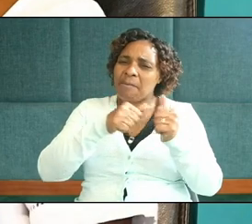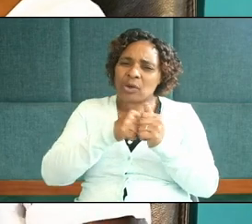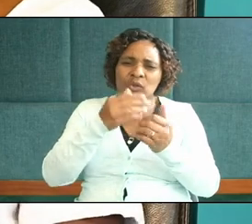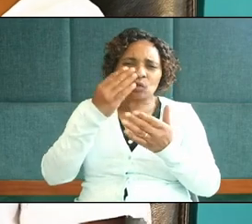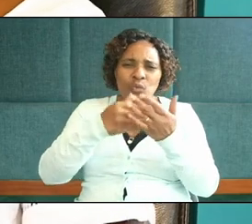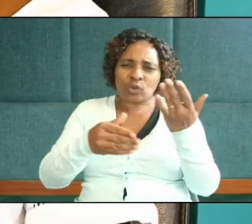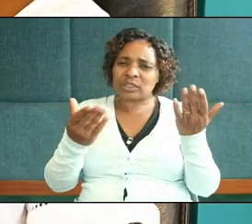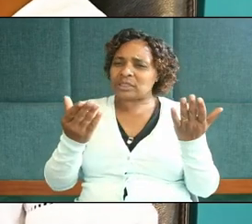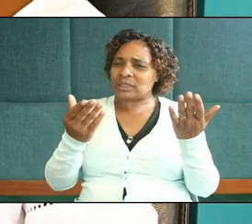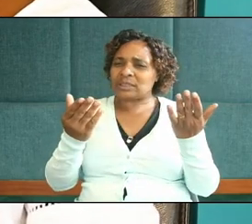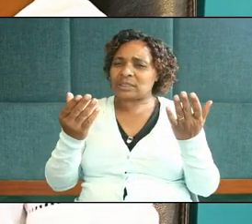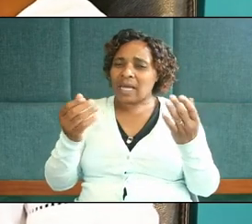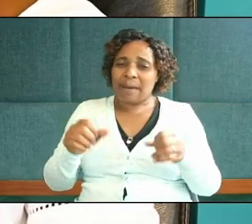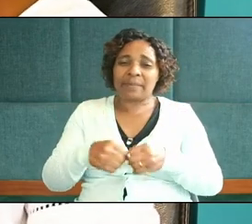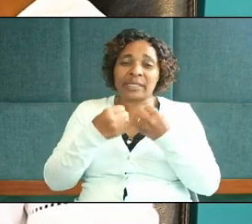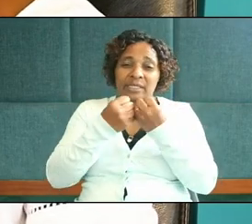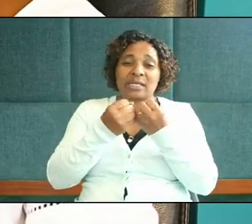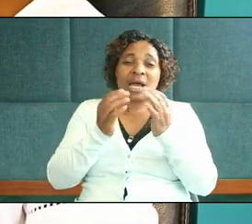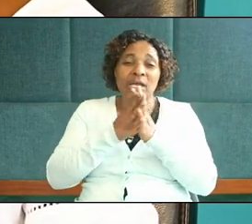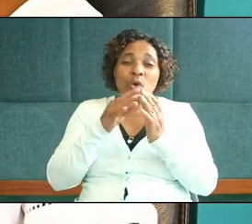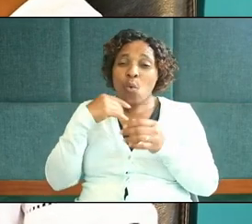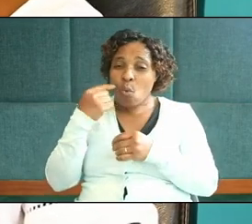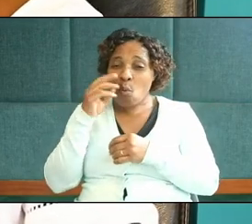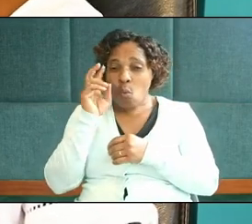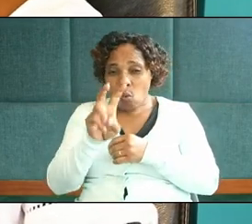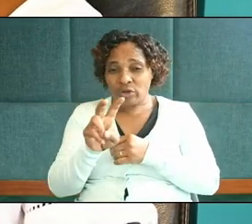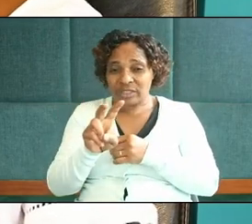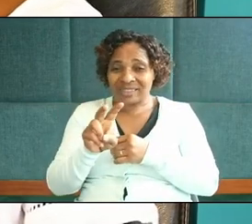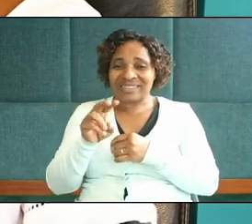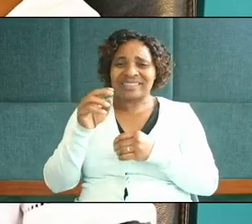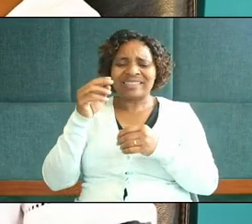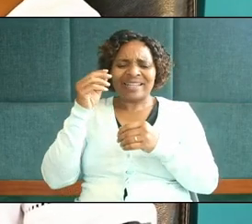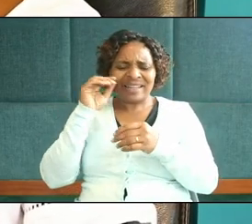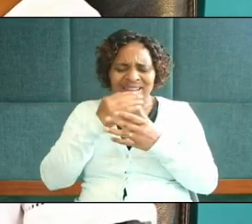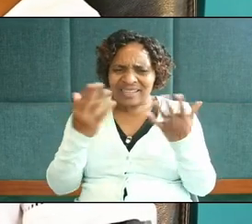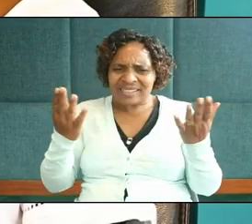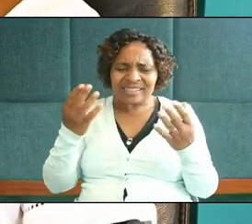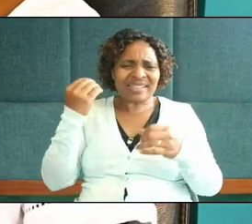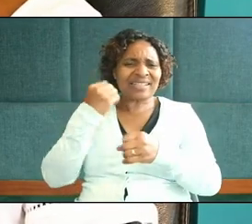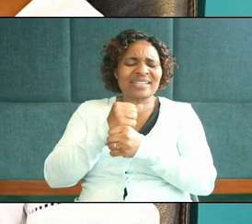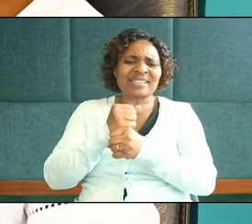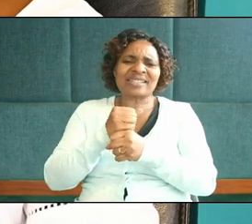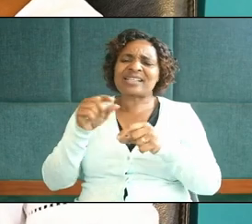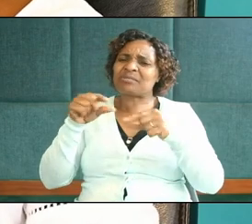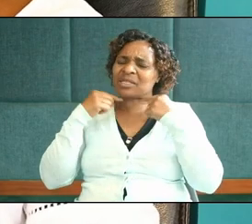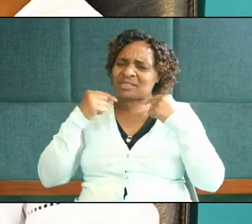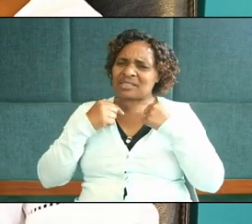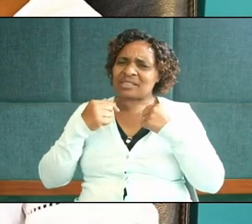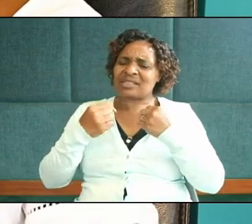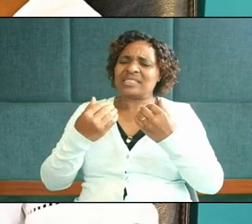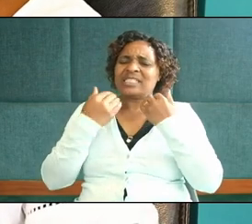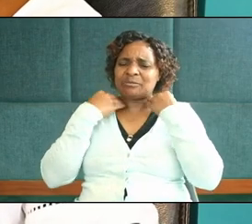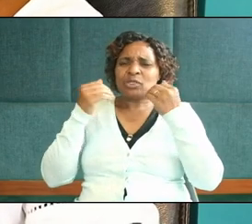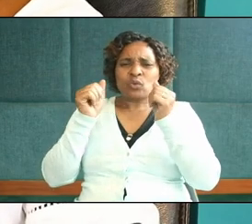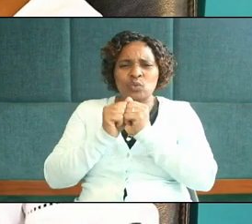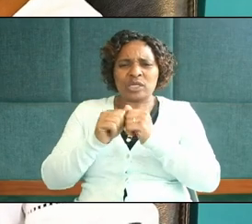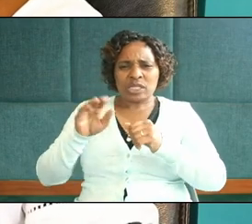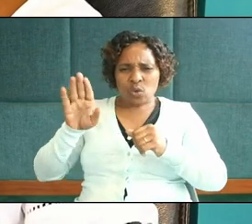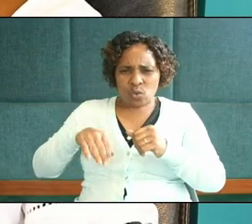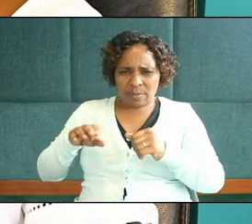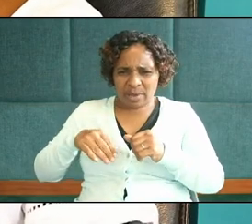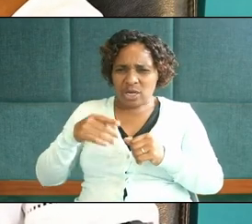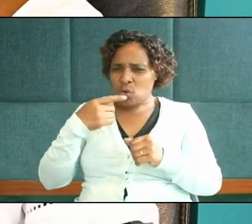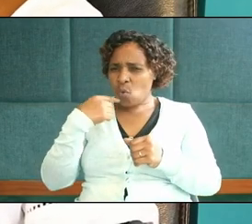is watching. And if you look at the things they did as priests, sleeping with the women who